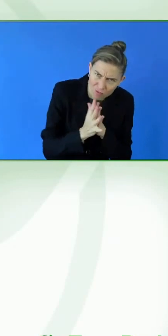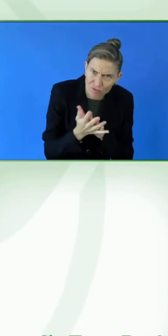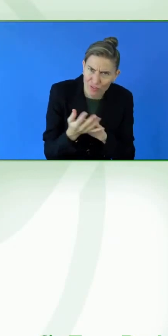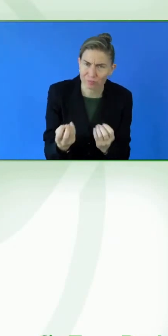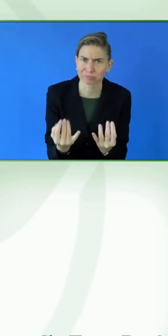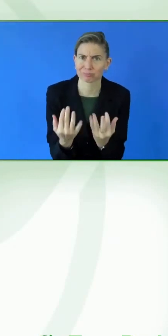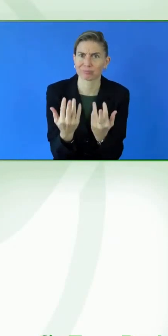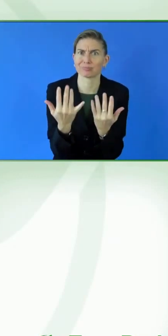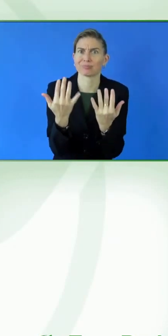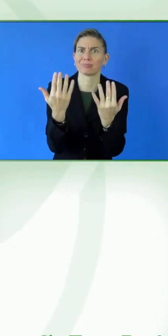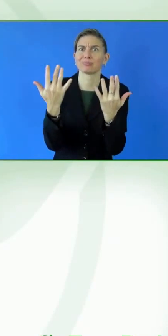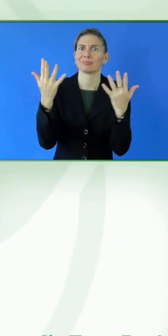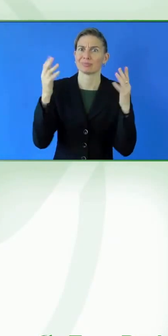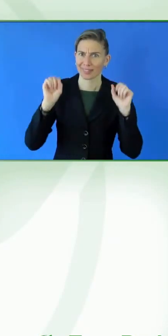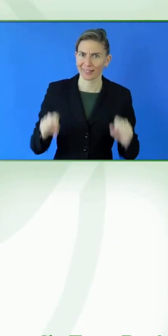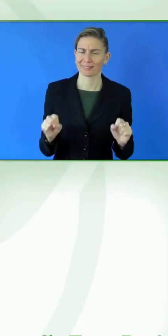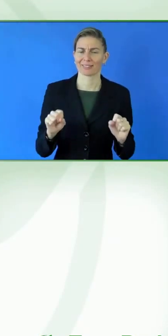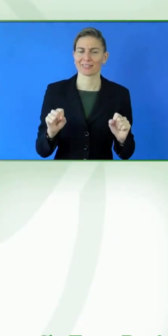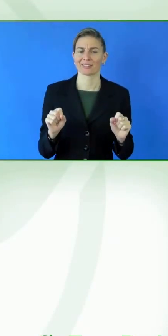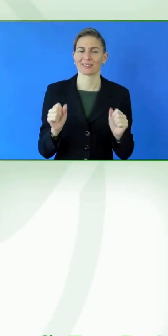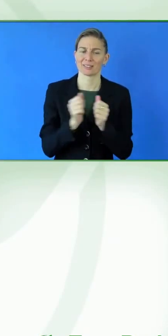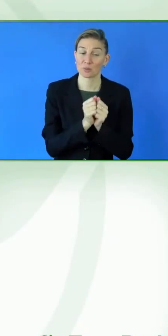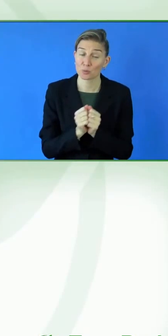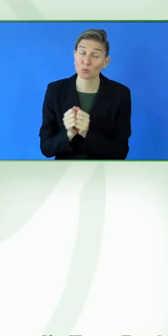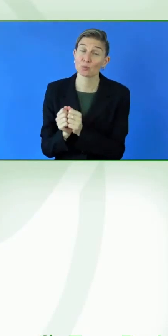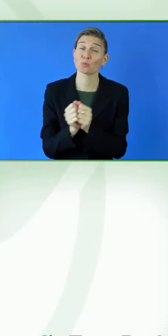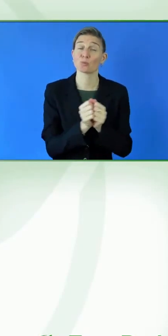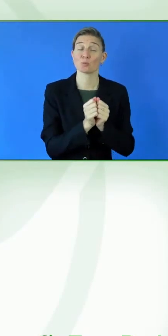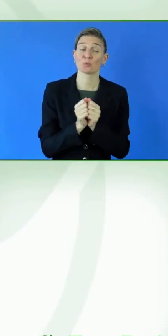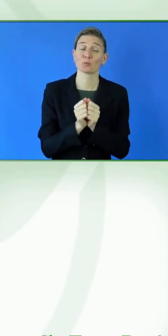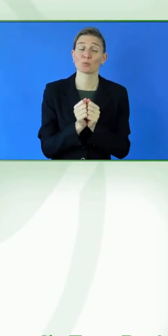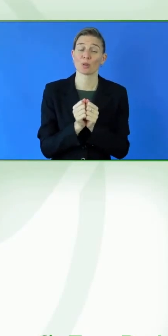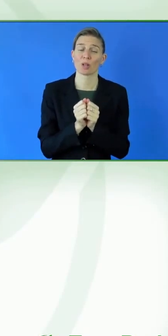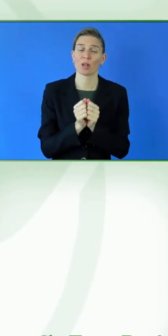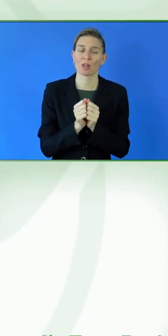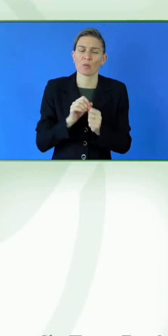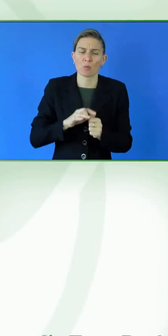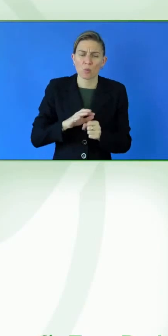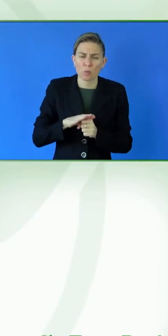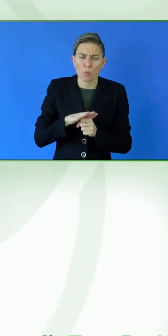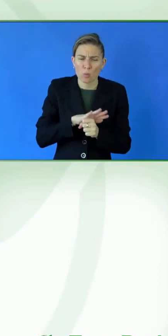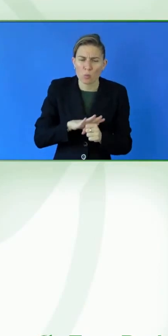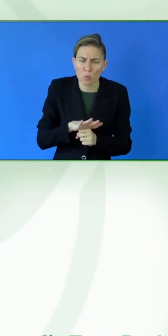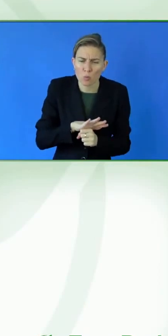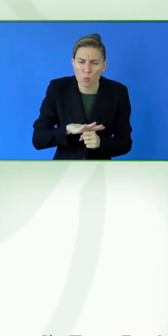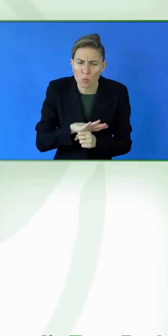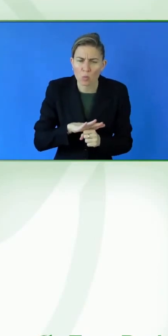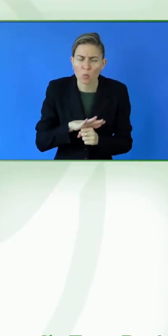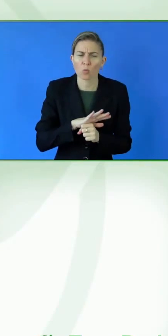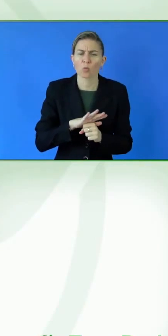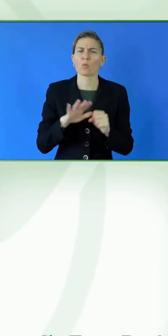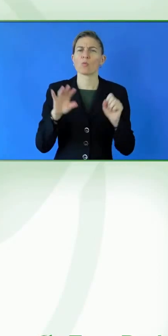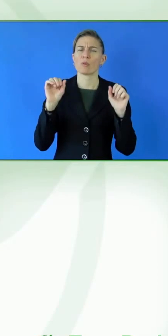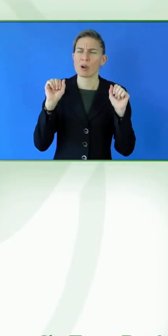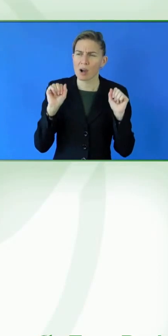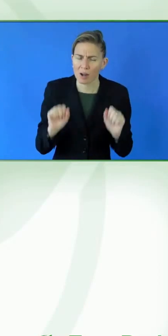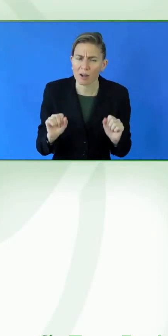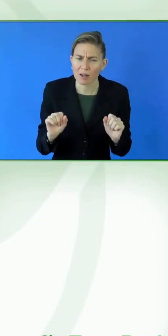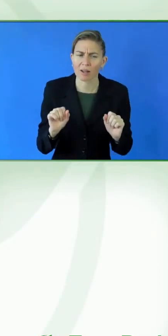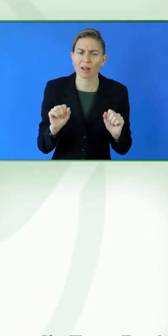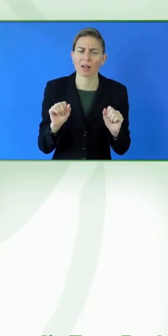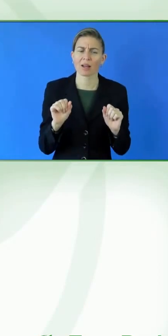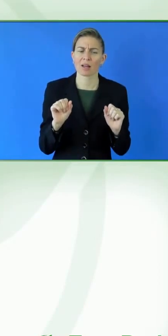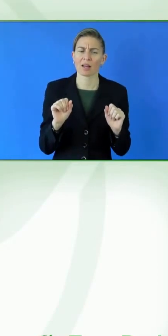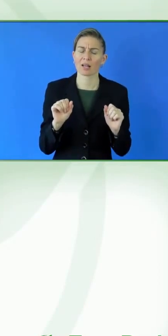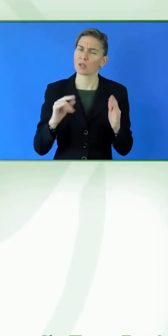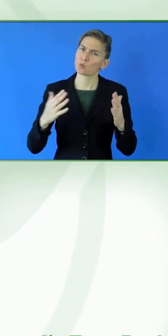Together we can catalyze local responses to SDG 11, developing new data, new insights, and new